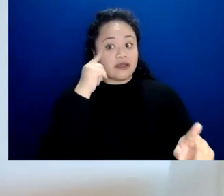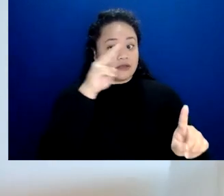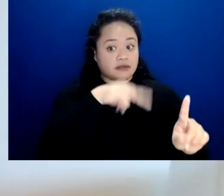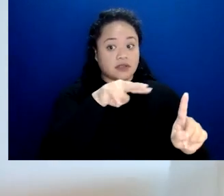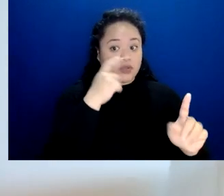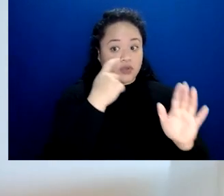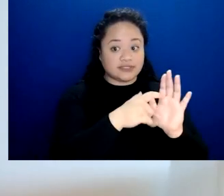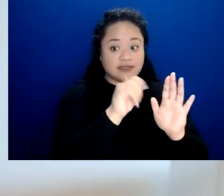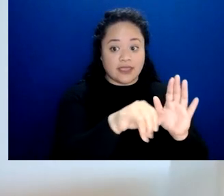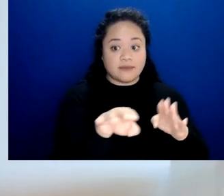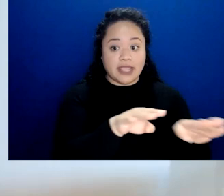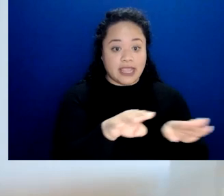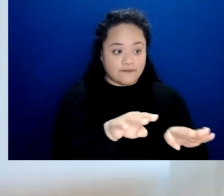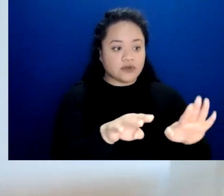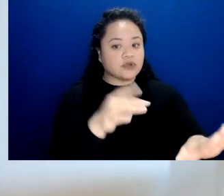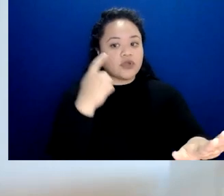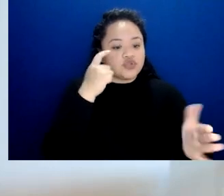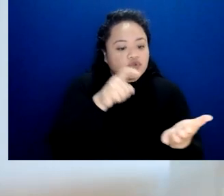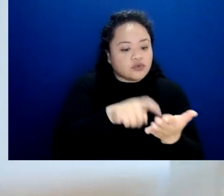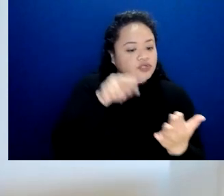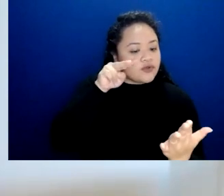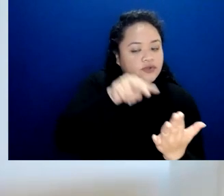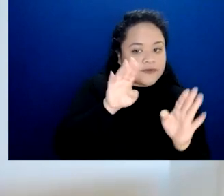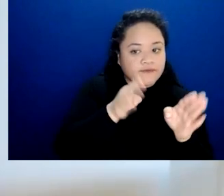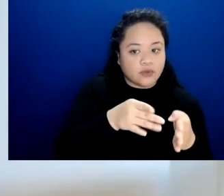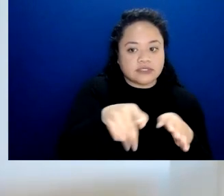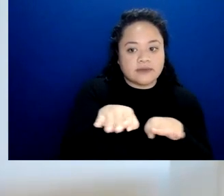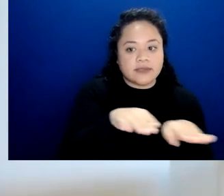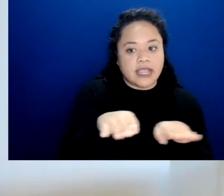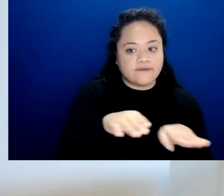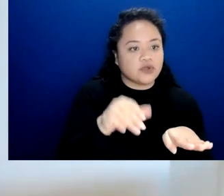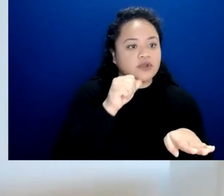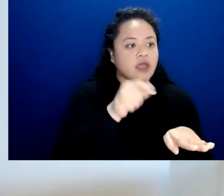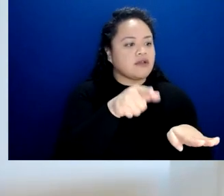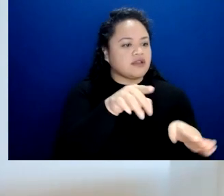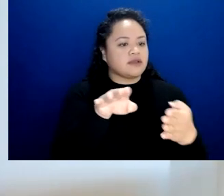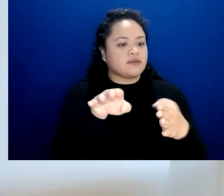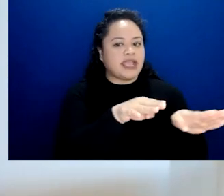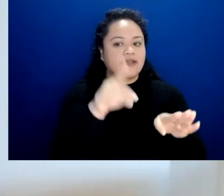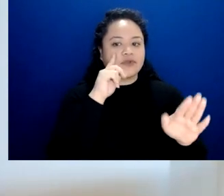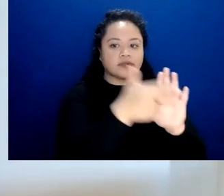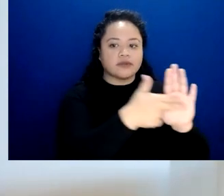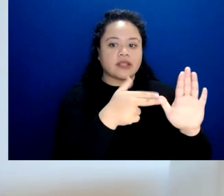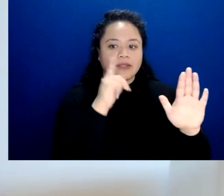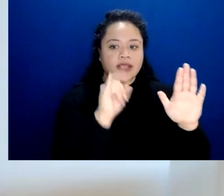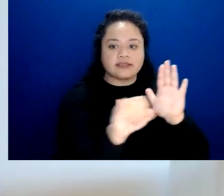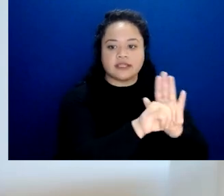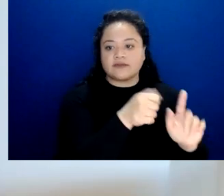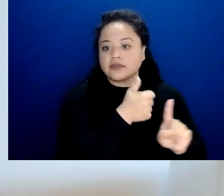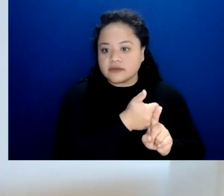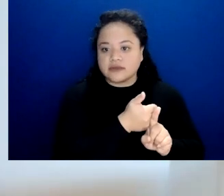yourself, right? And so learning like a dialectical framework of separating those two things, but